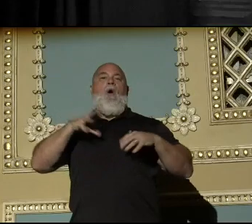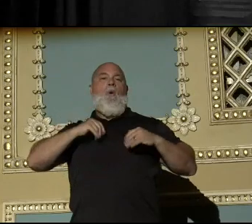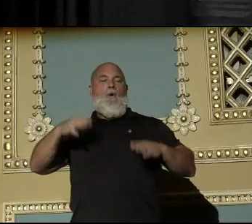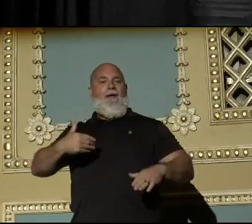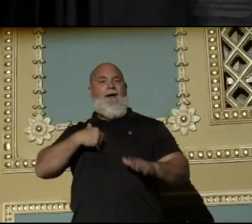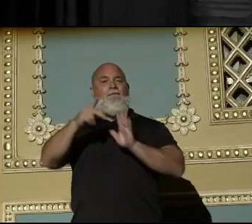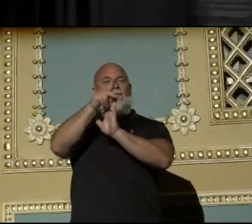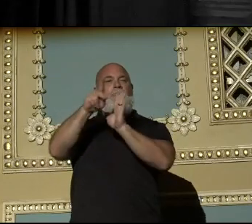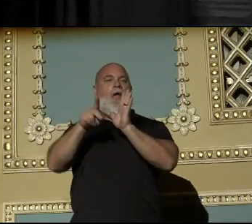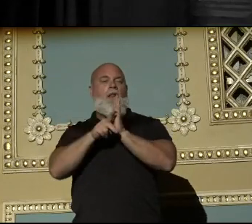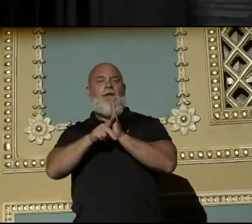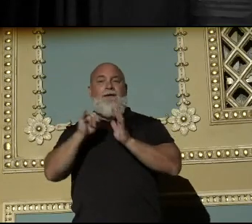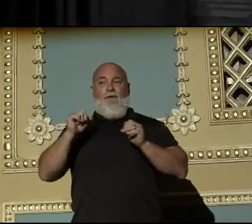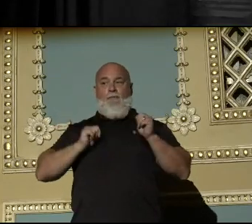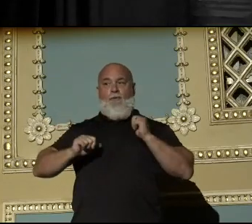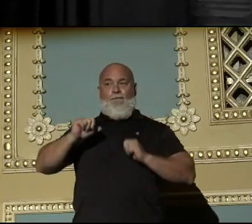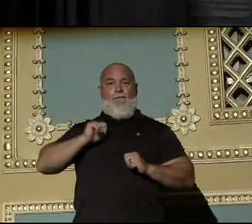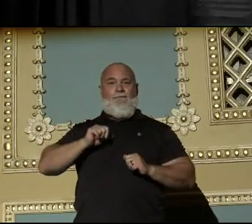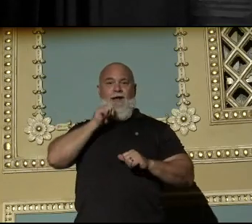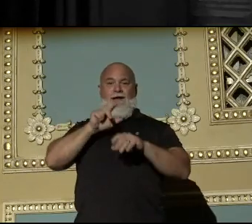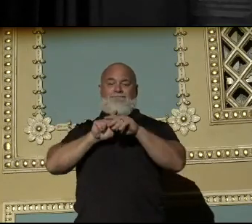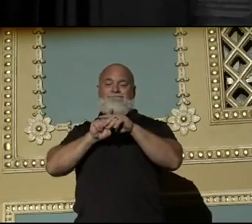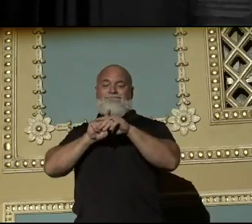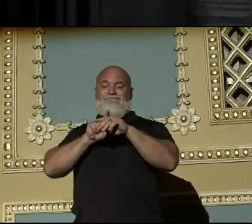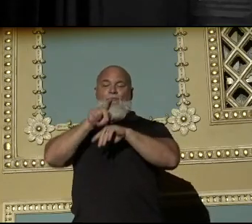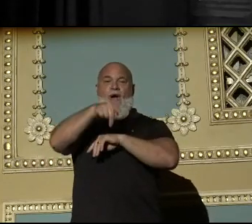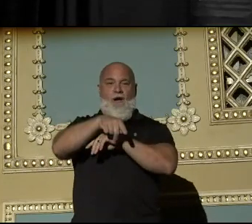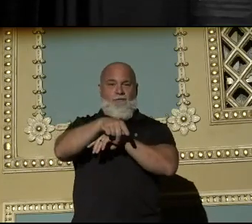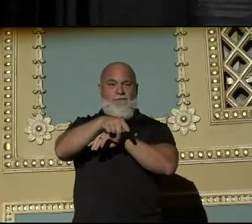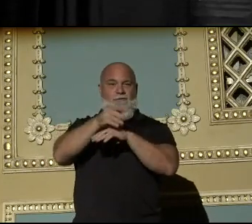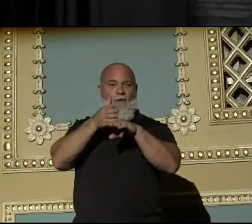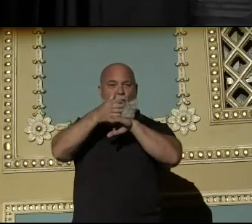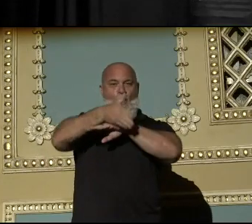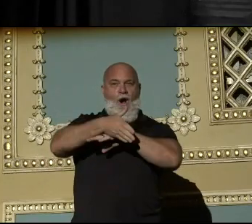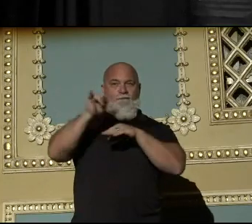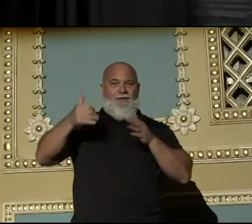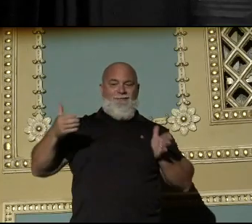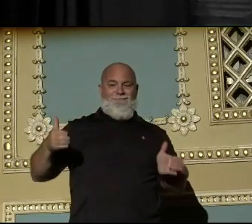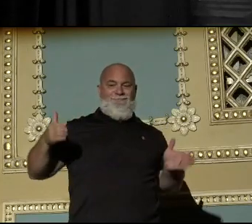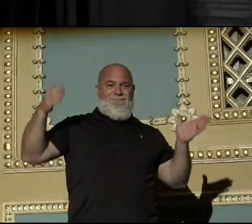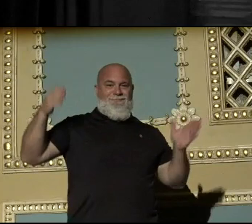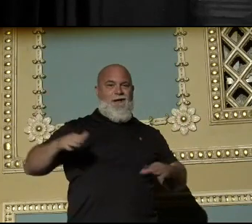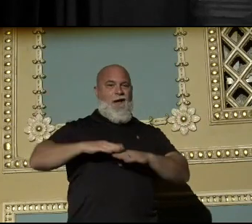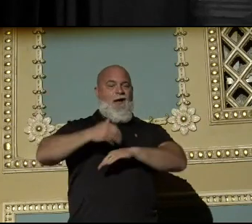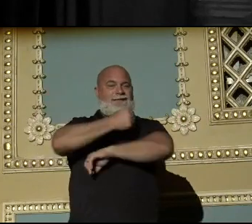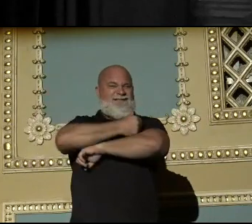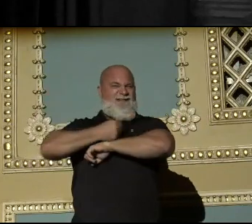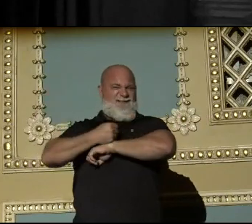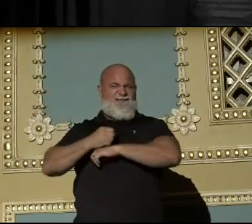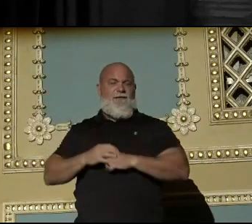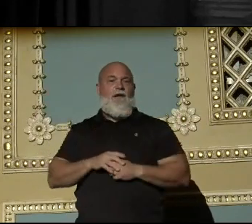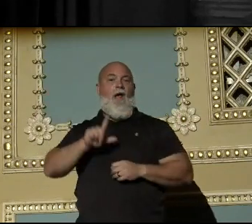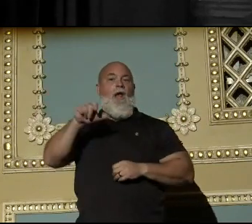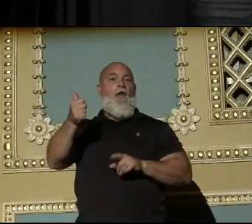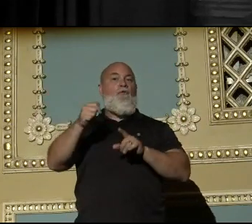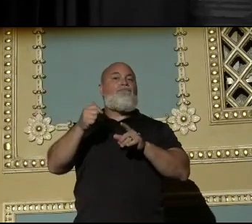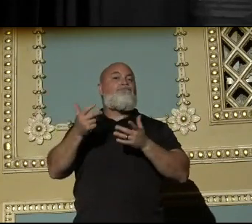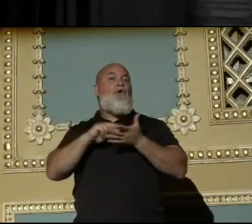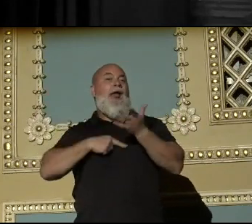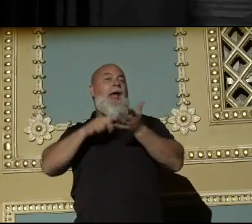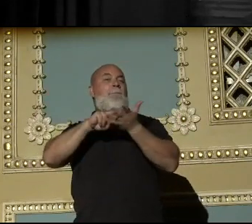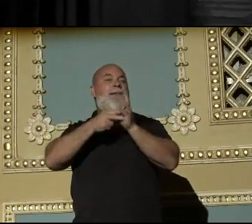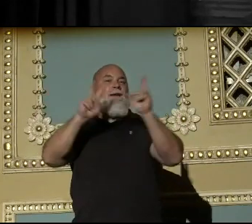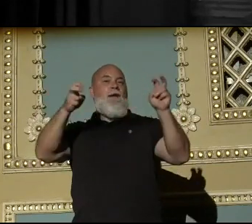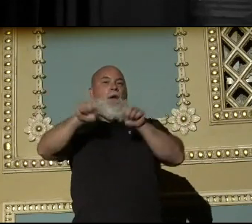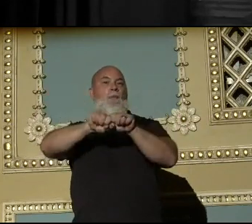that a performer did not get paid unless they actually performed on stage. In other words, they had to break the plane of